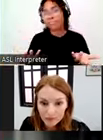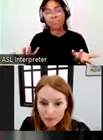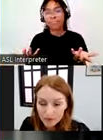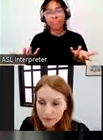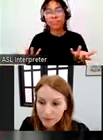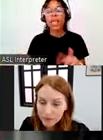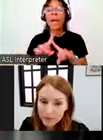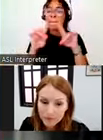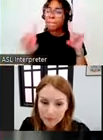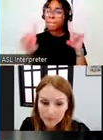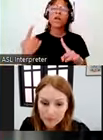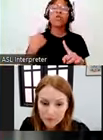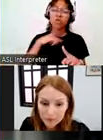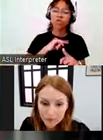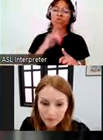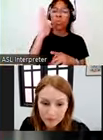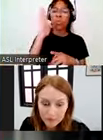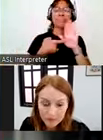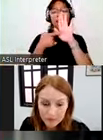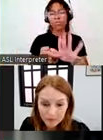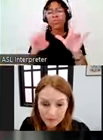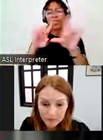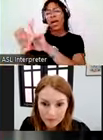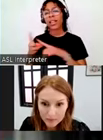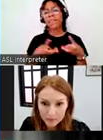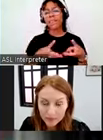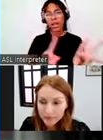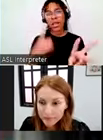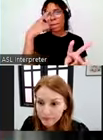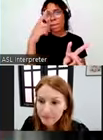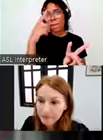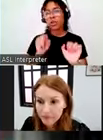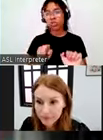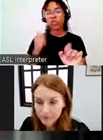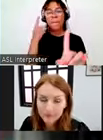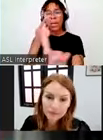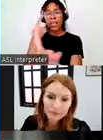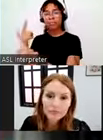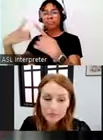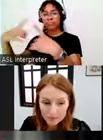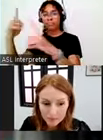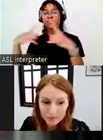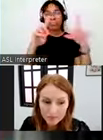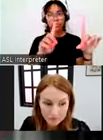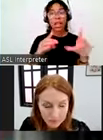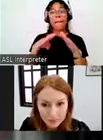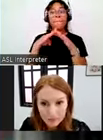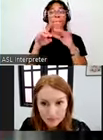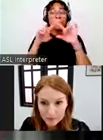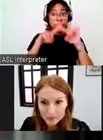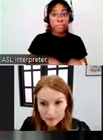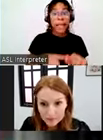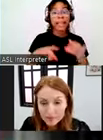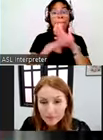show different ways in which the system can be configured to meet these goals based on data of renewable energy resources, on our load